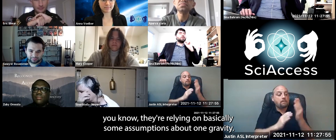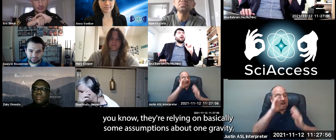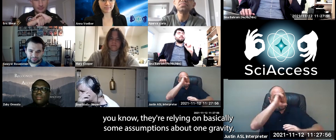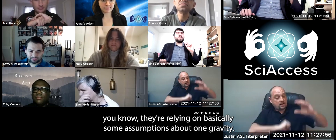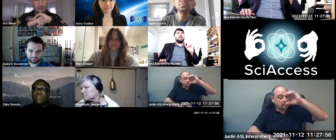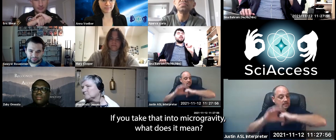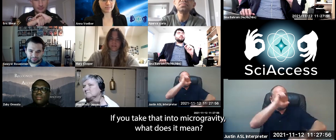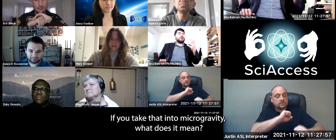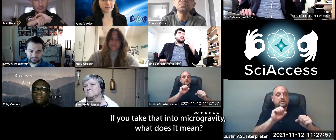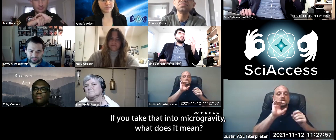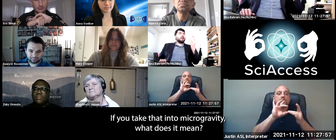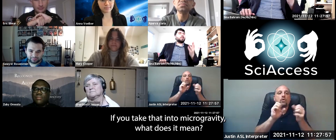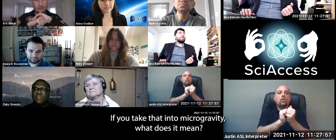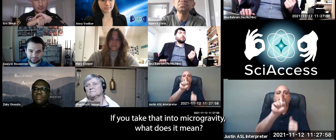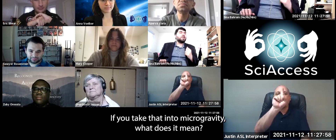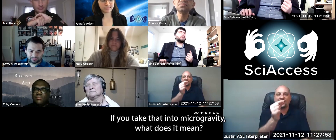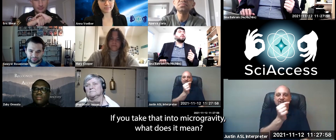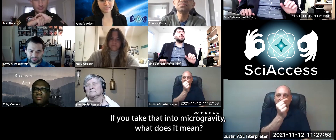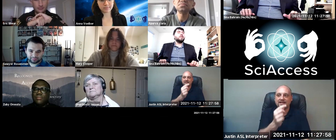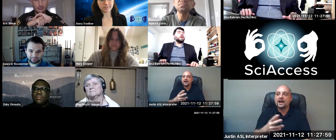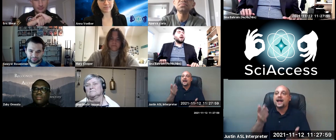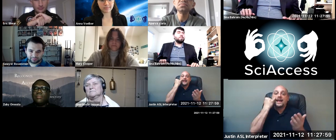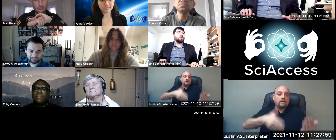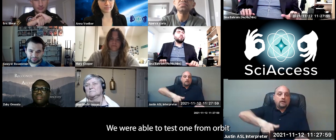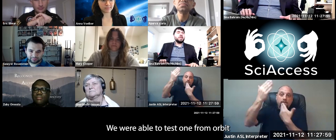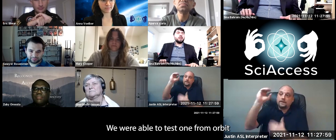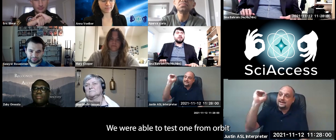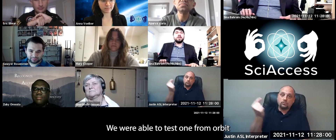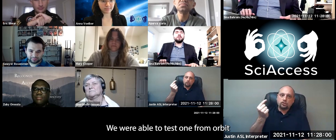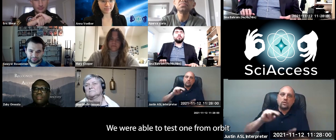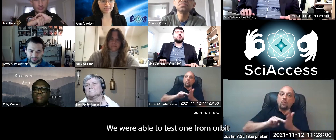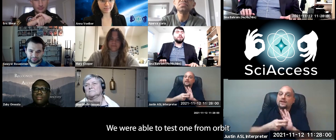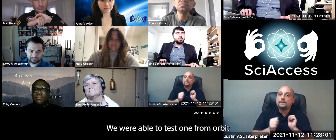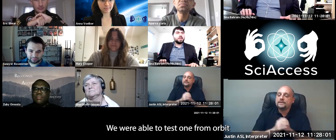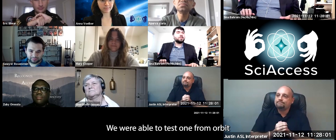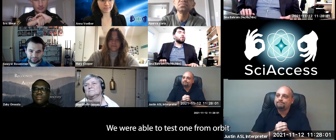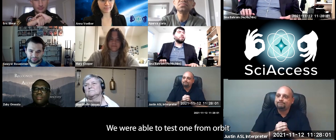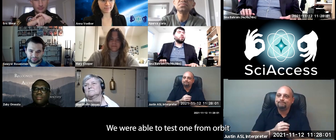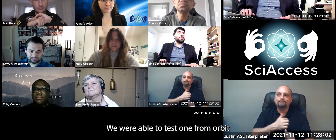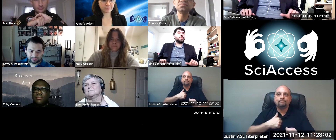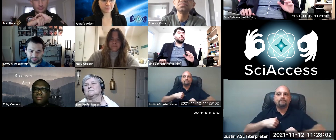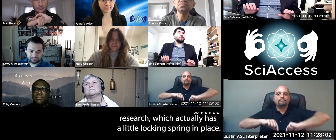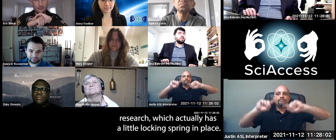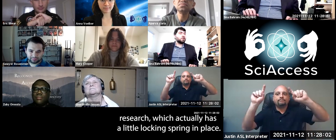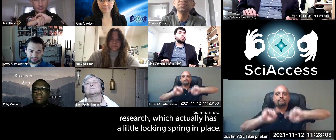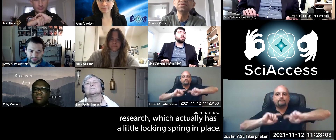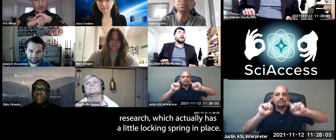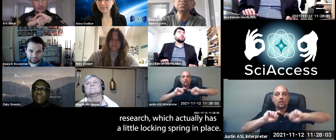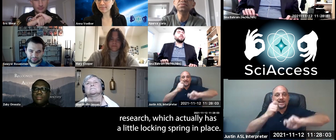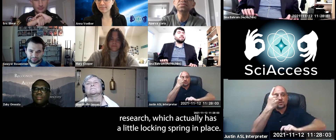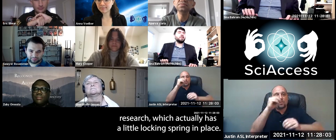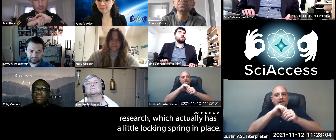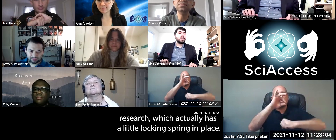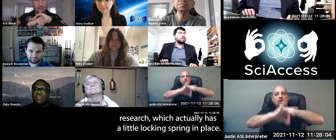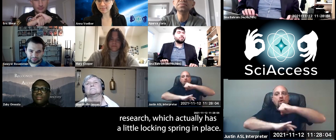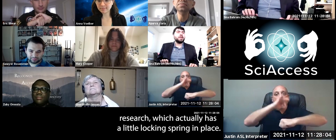about one gravity. If you take that into microgravity, what does it mean? We were able to test one from Orbit Research, which